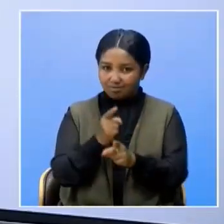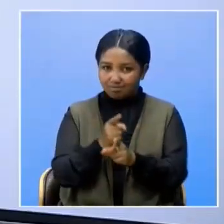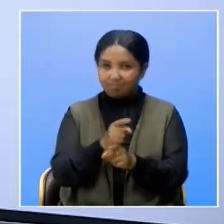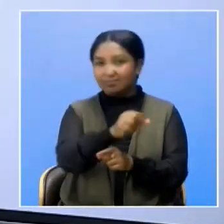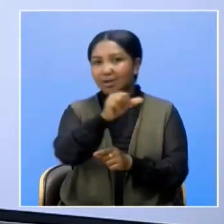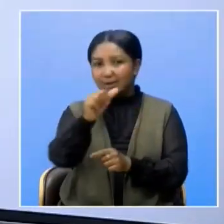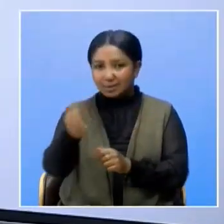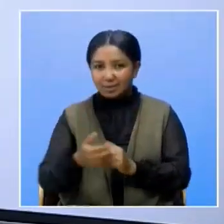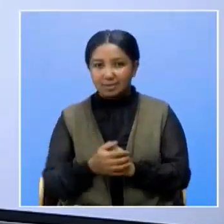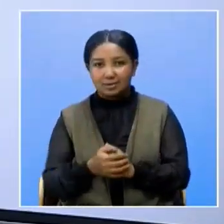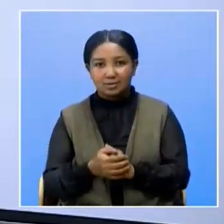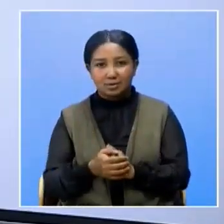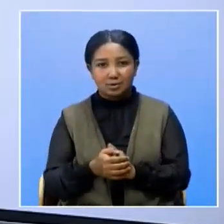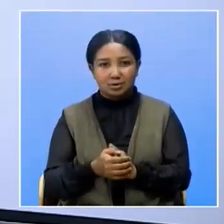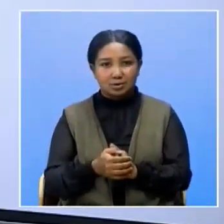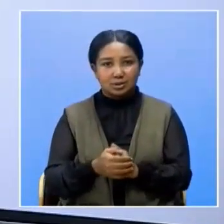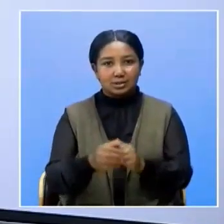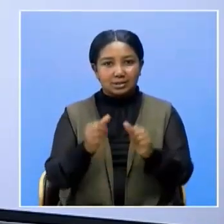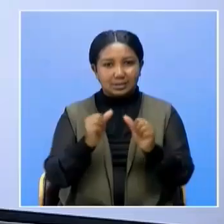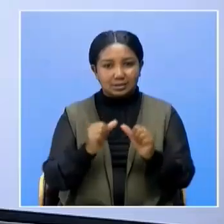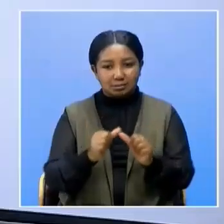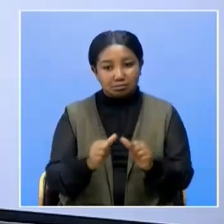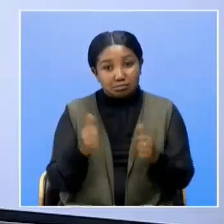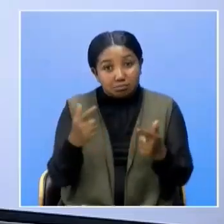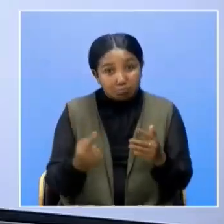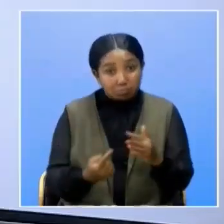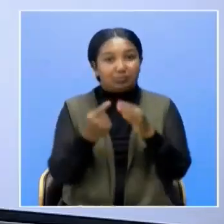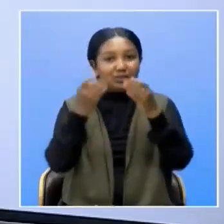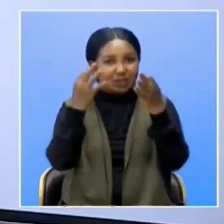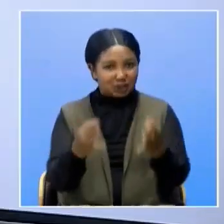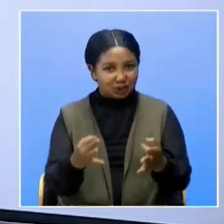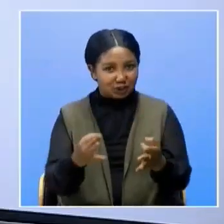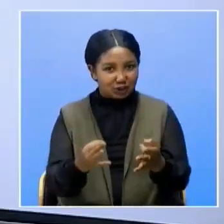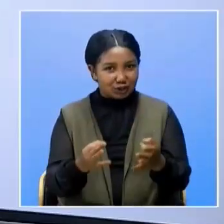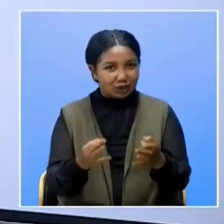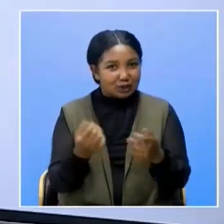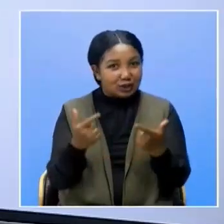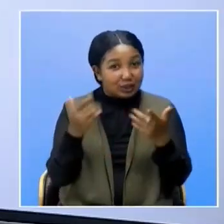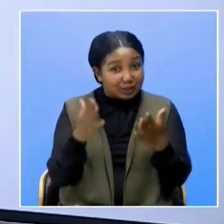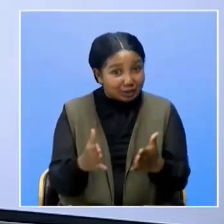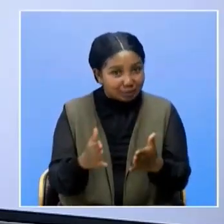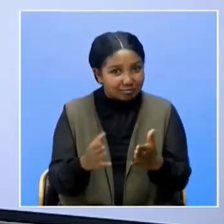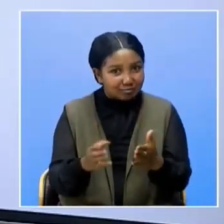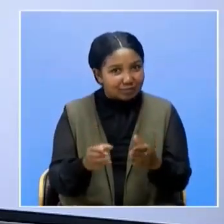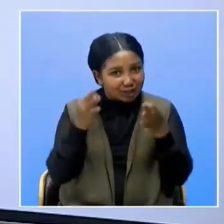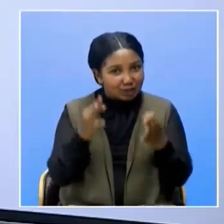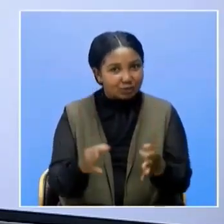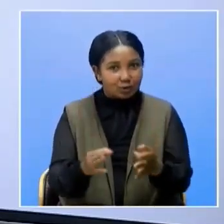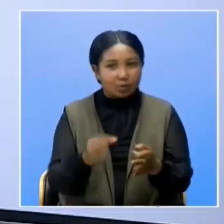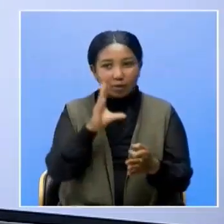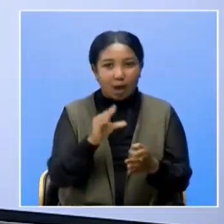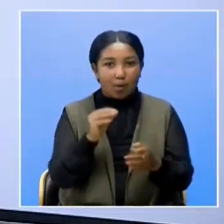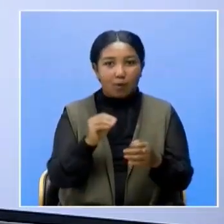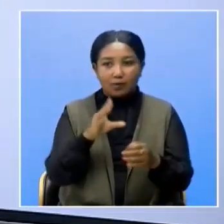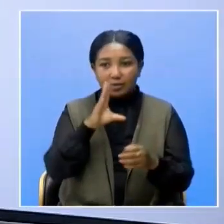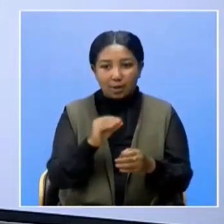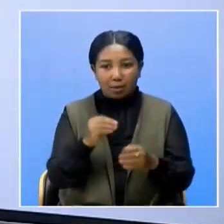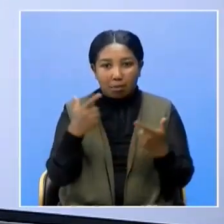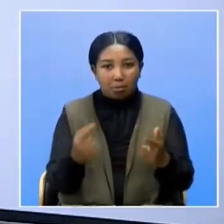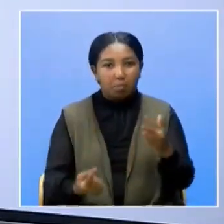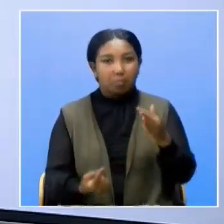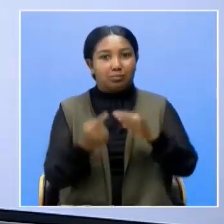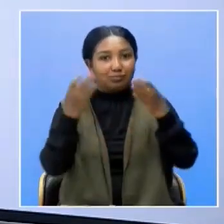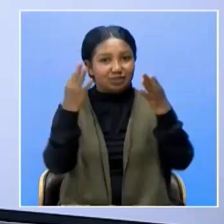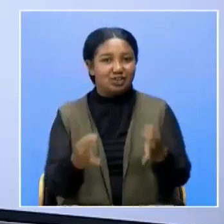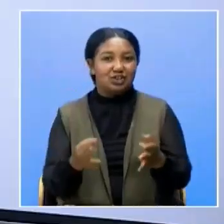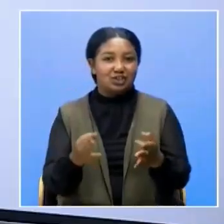Another? Simultaneous decision, very good. A decision that we make to do on the time of speaking, right?